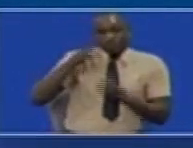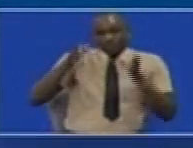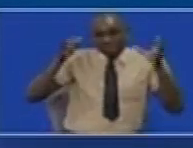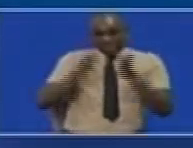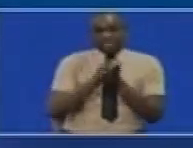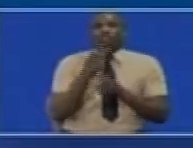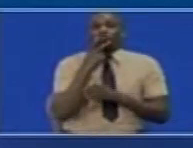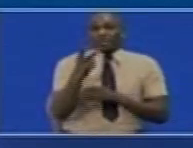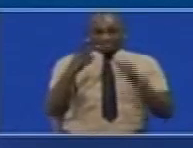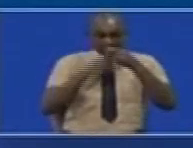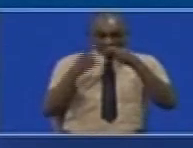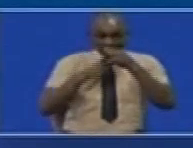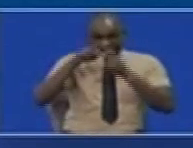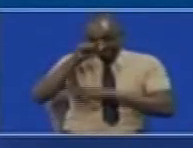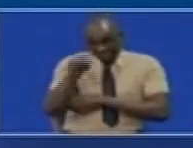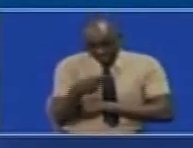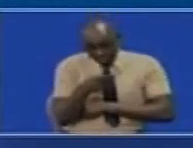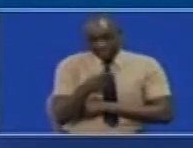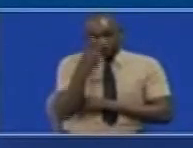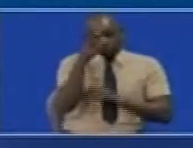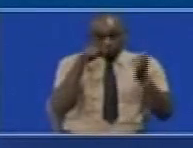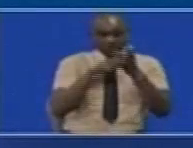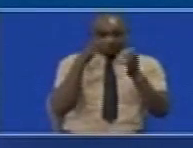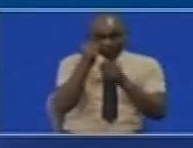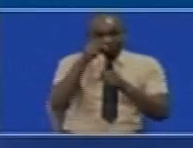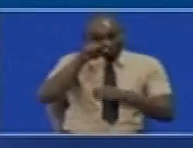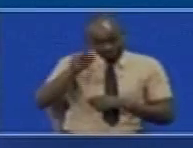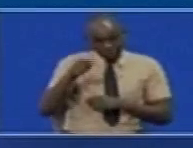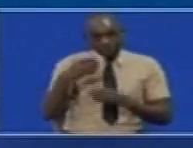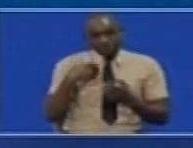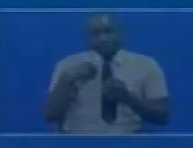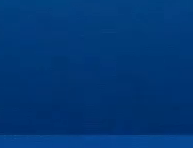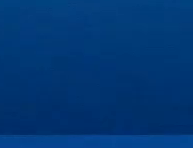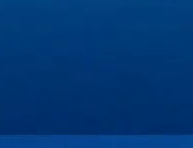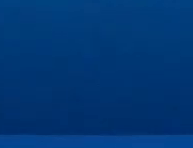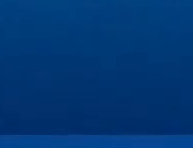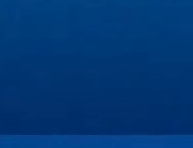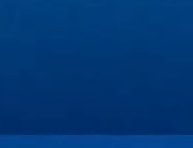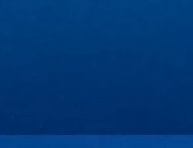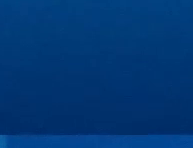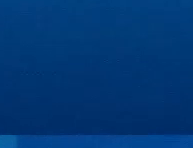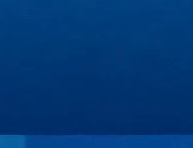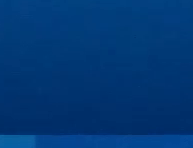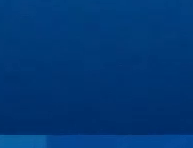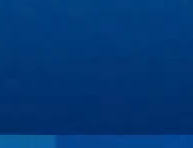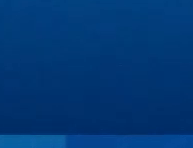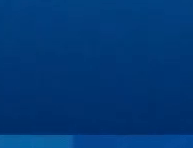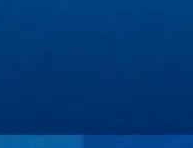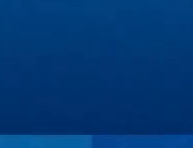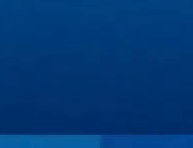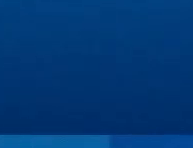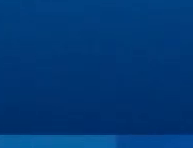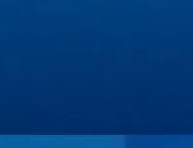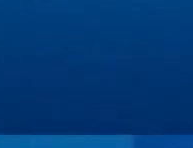at 277,000 of the 2.5 million formerly employed population. The survey further revealed that income levels